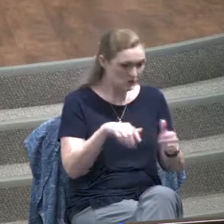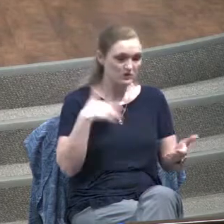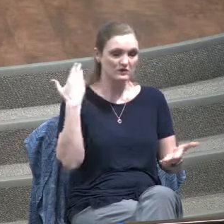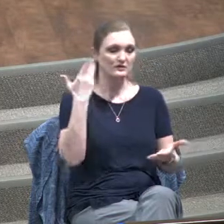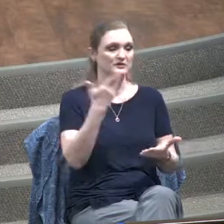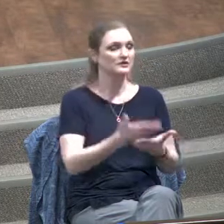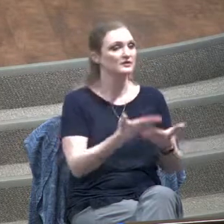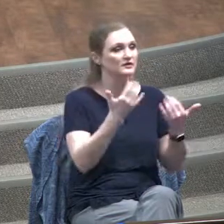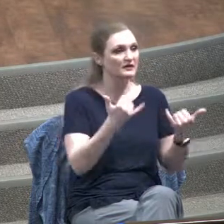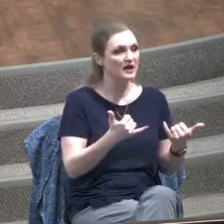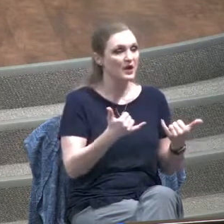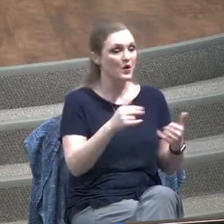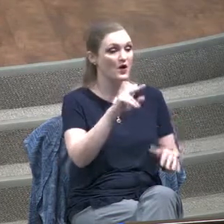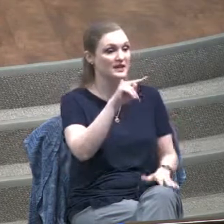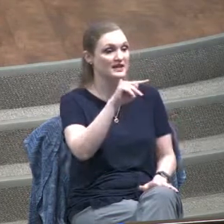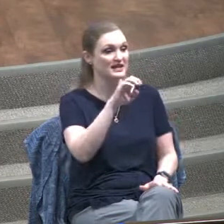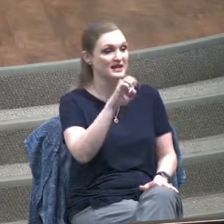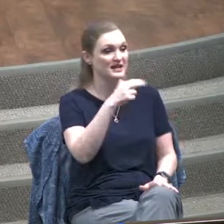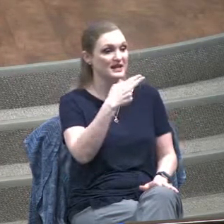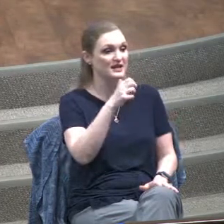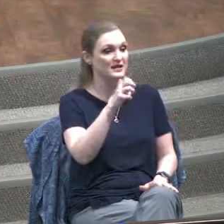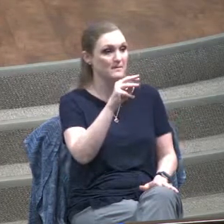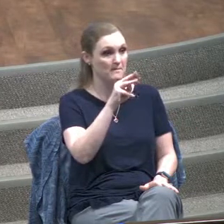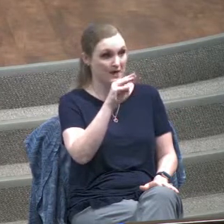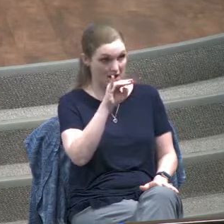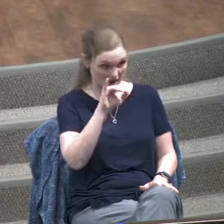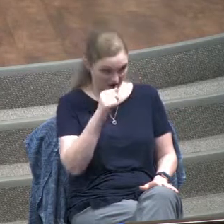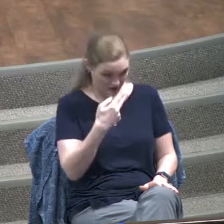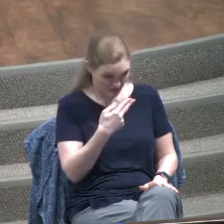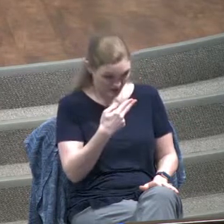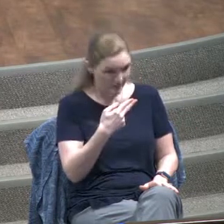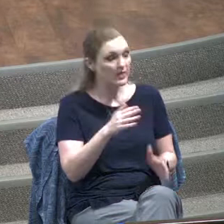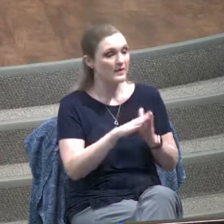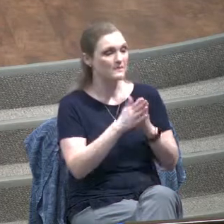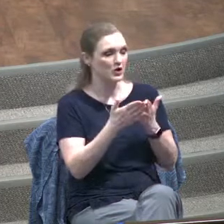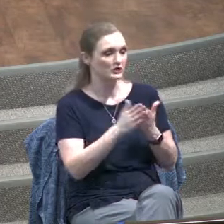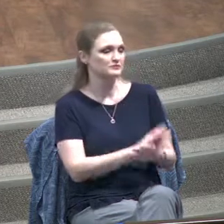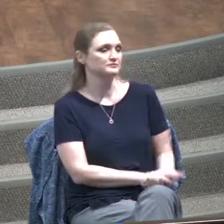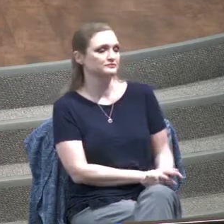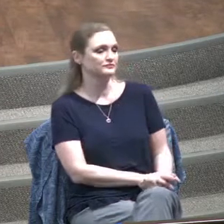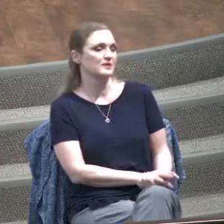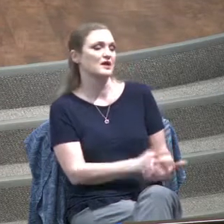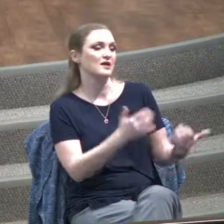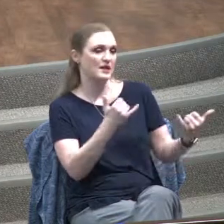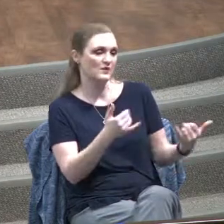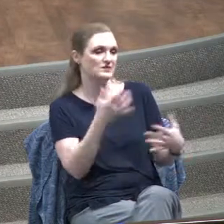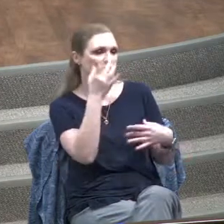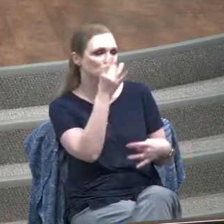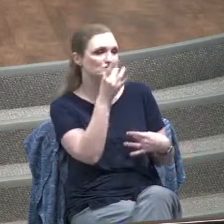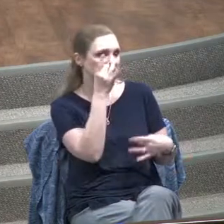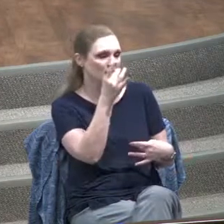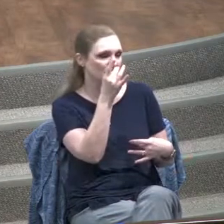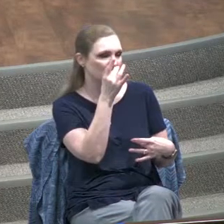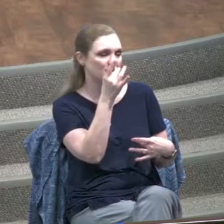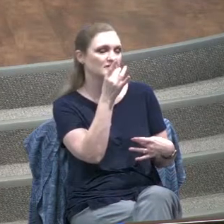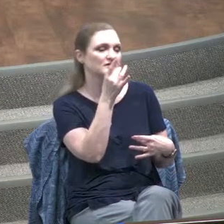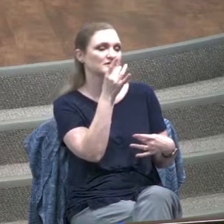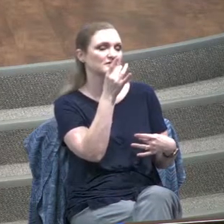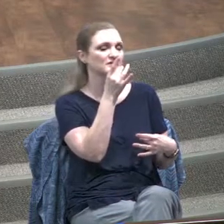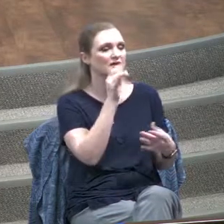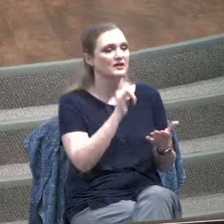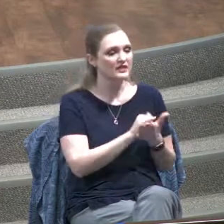now. So this week we're going to look at Nehemiah, the book of Nehemiah. Now it's interesting